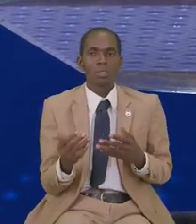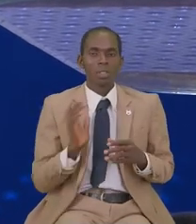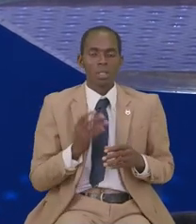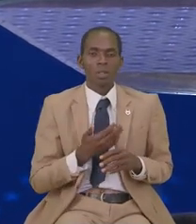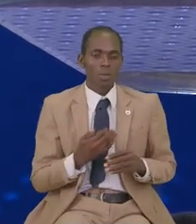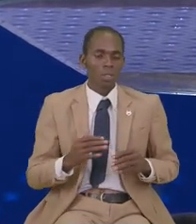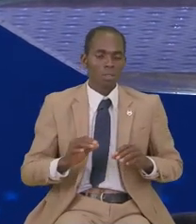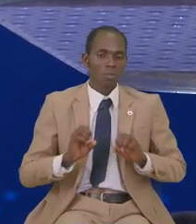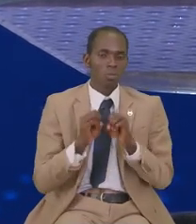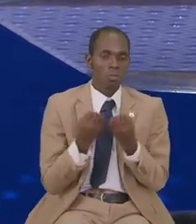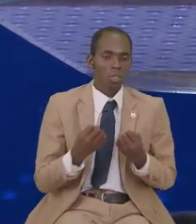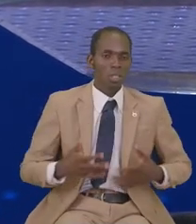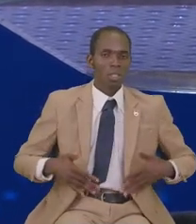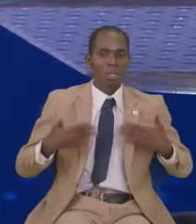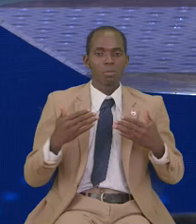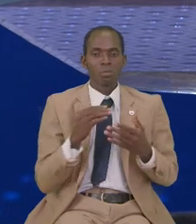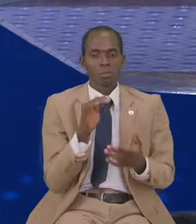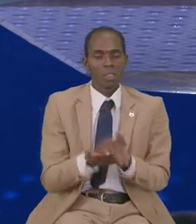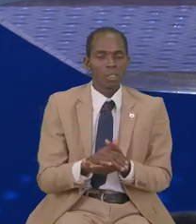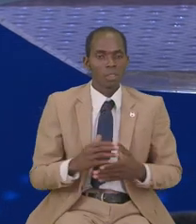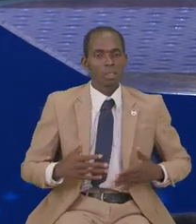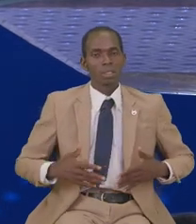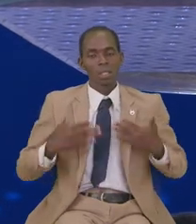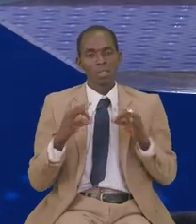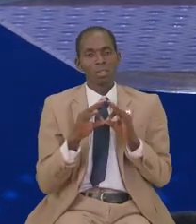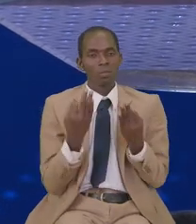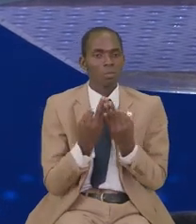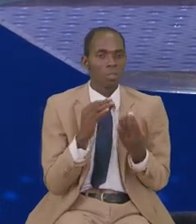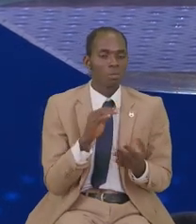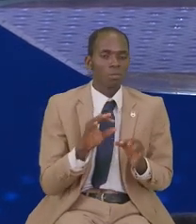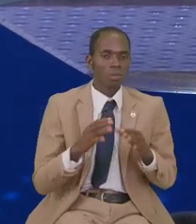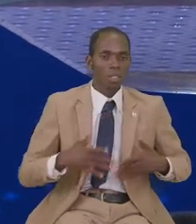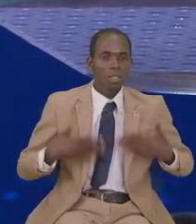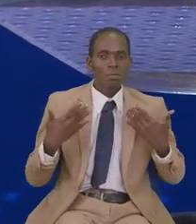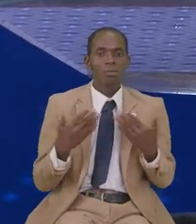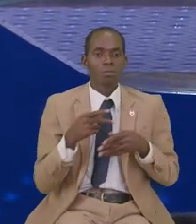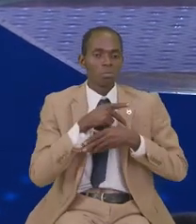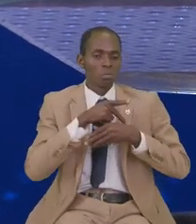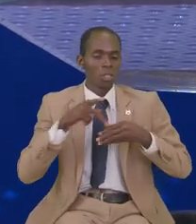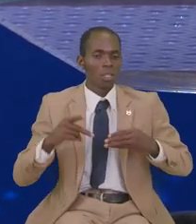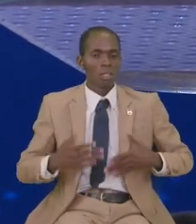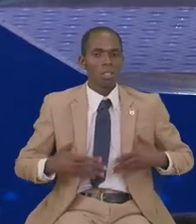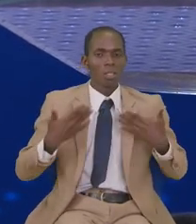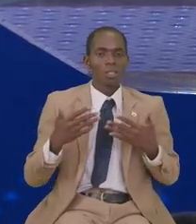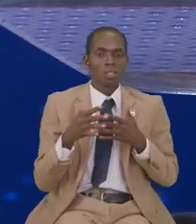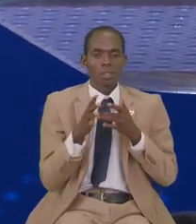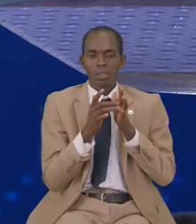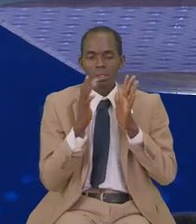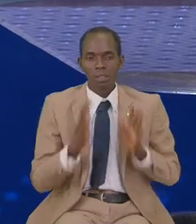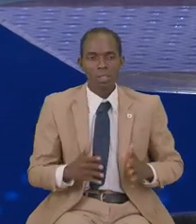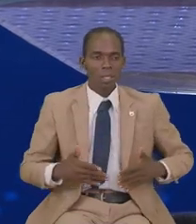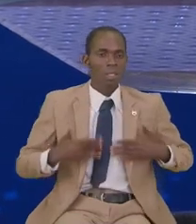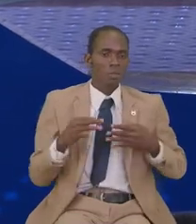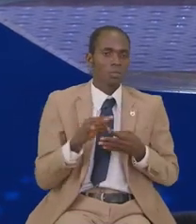life, marital life, our life, family life, our life, professional life, our life, Christian life,